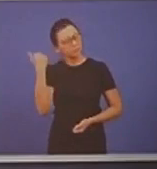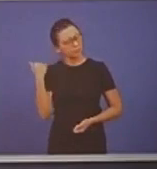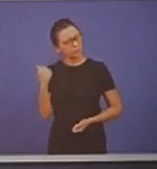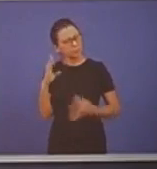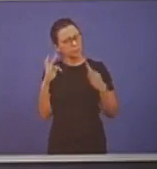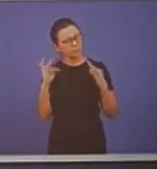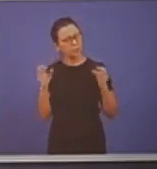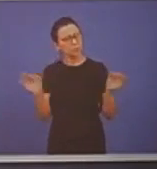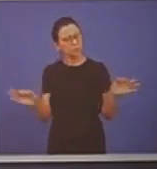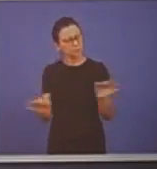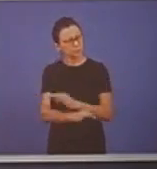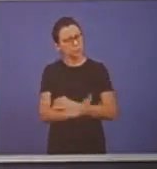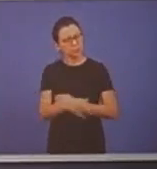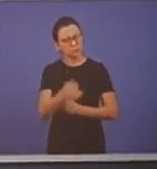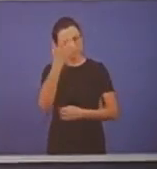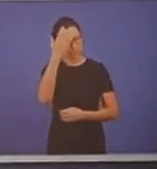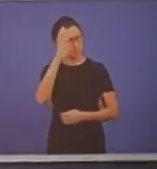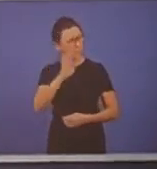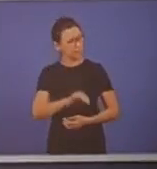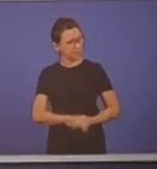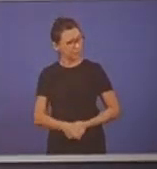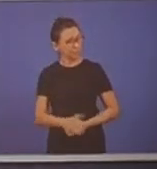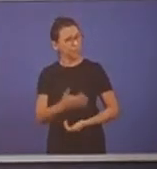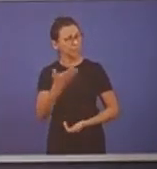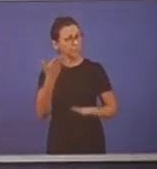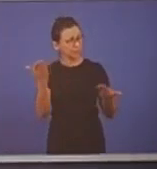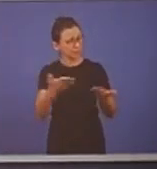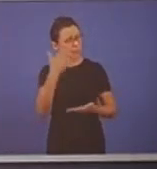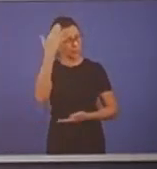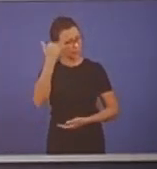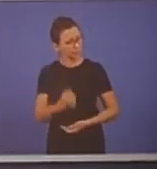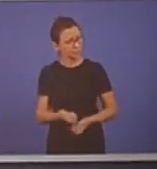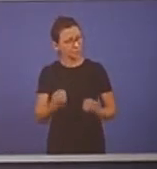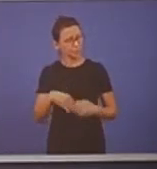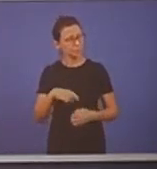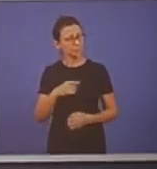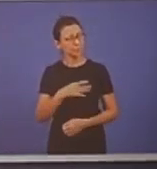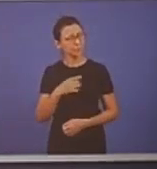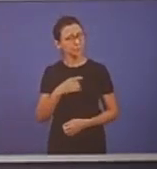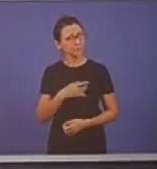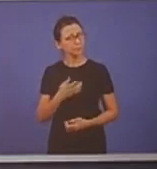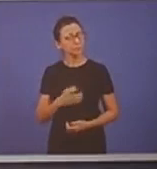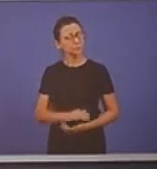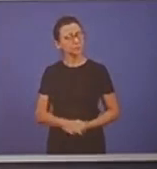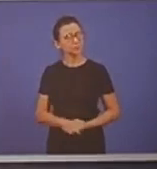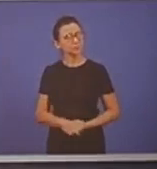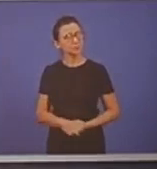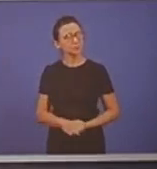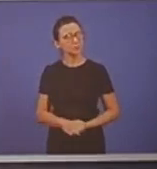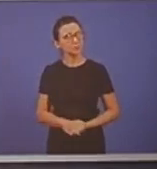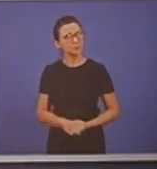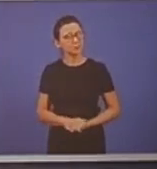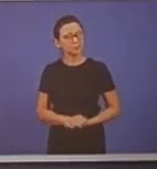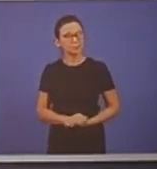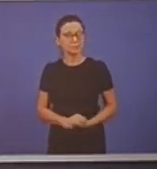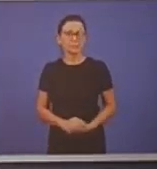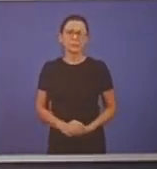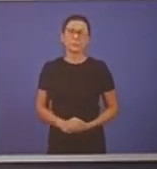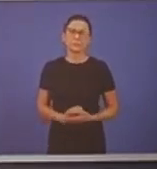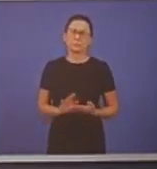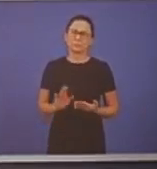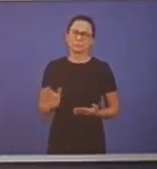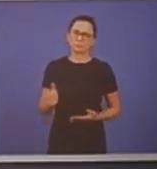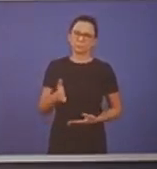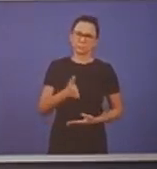And all things are ready. Come to the wedding. Do not be afraid. Be of a